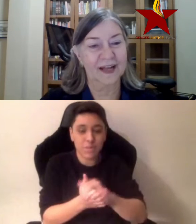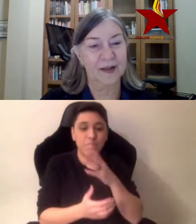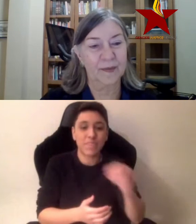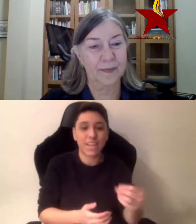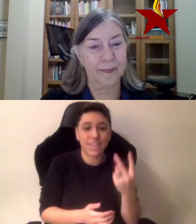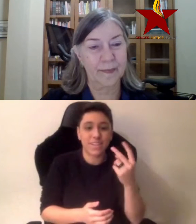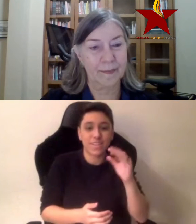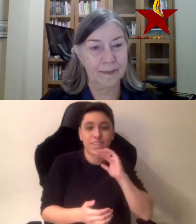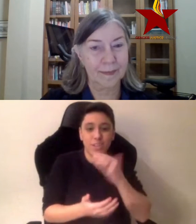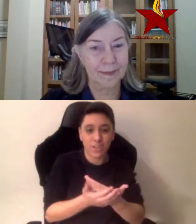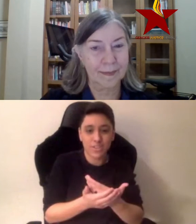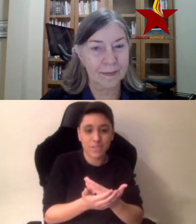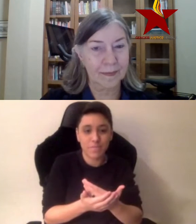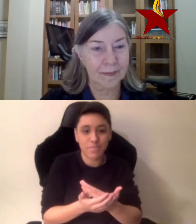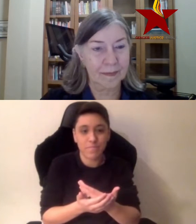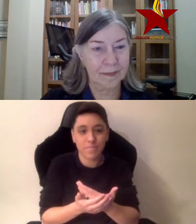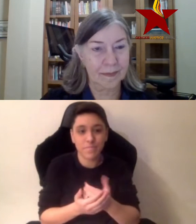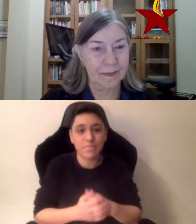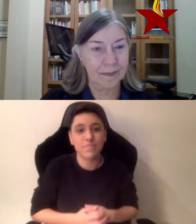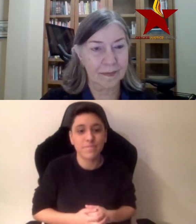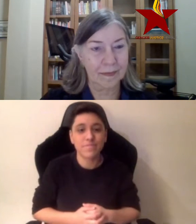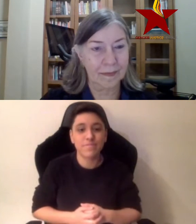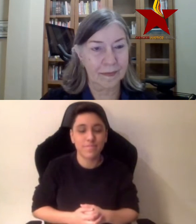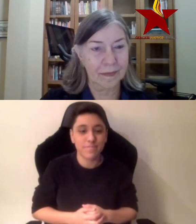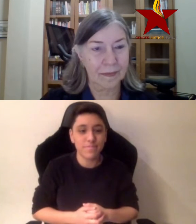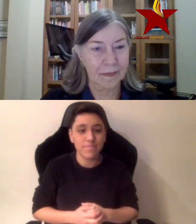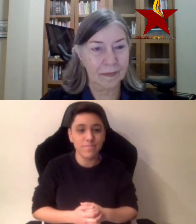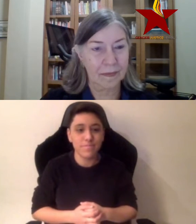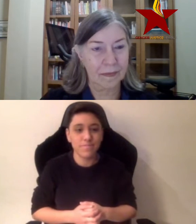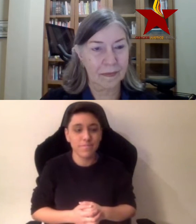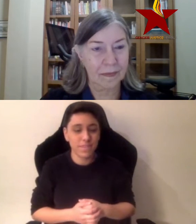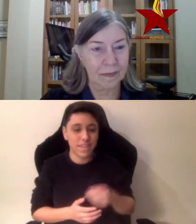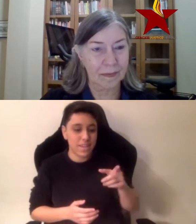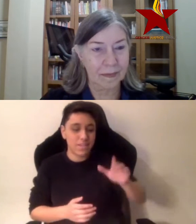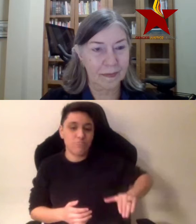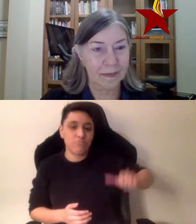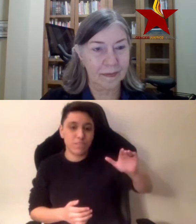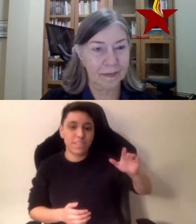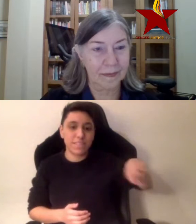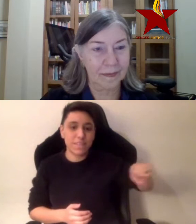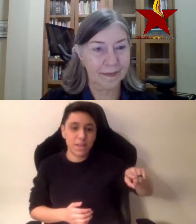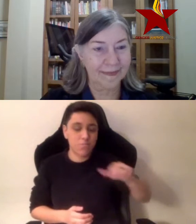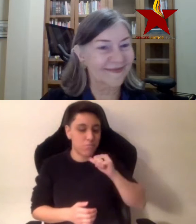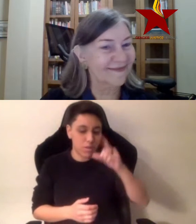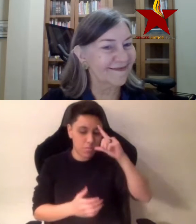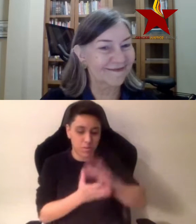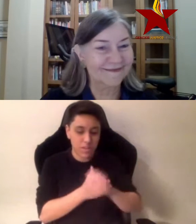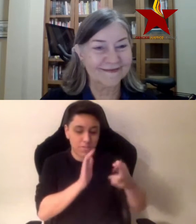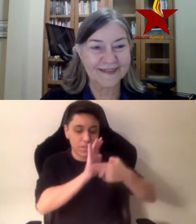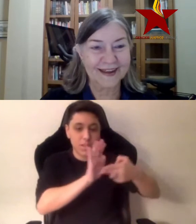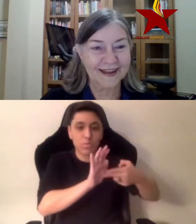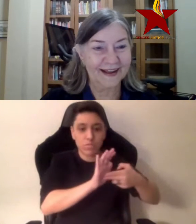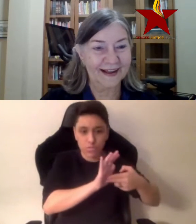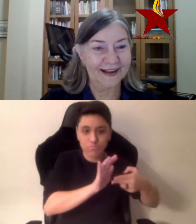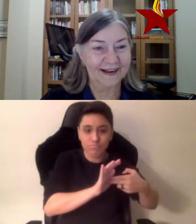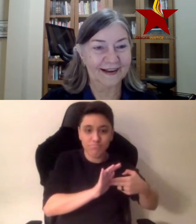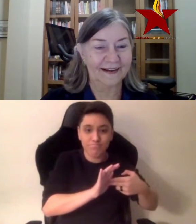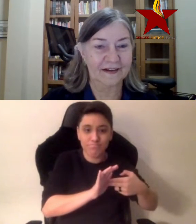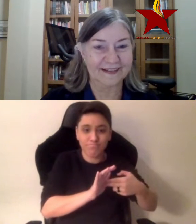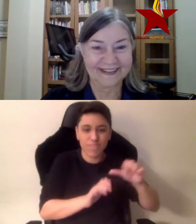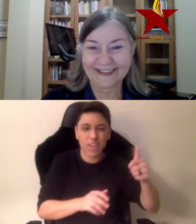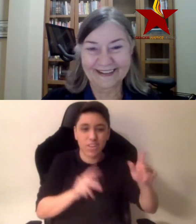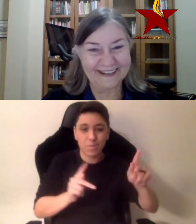new generation of people who will love and live without the needs to label others. So all that said,